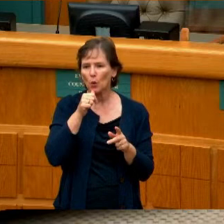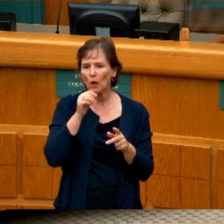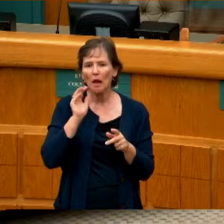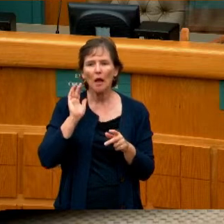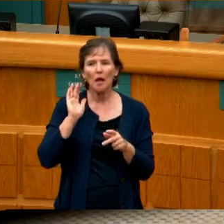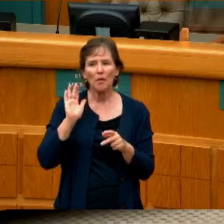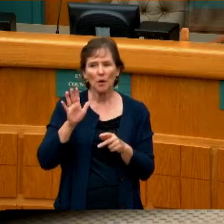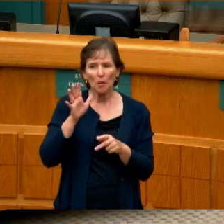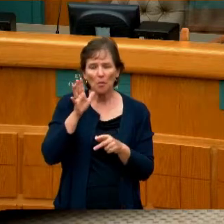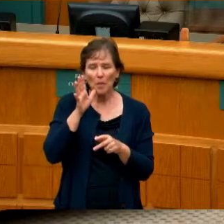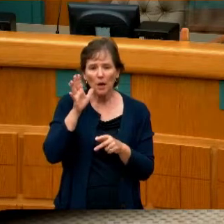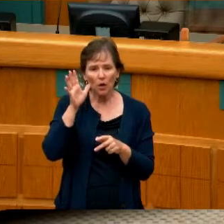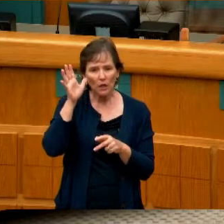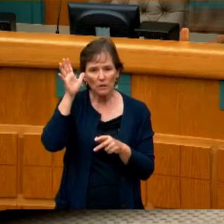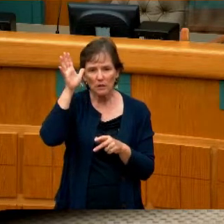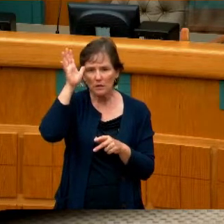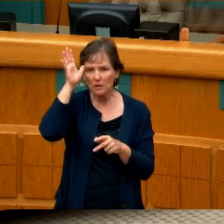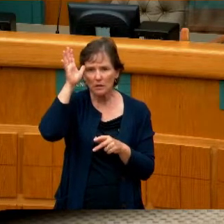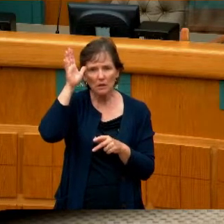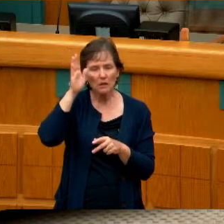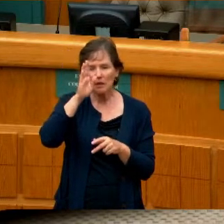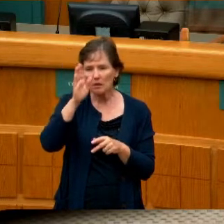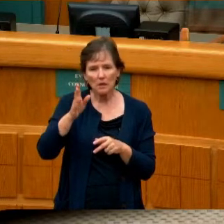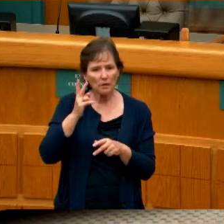calls from people whose parents